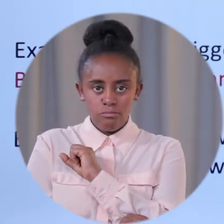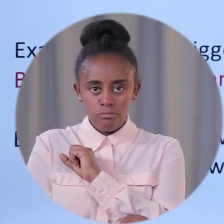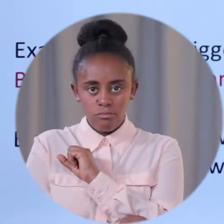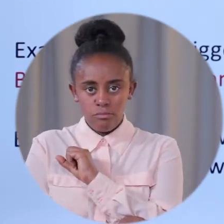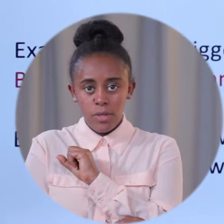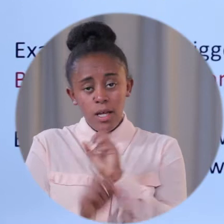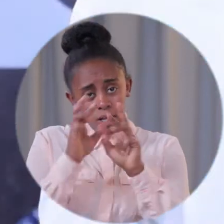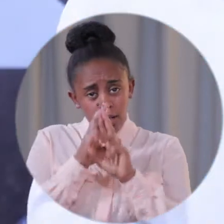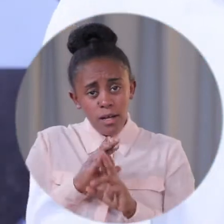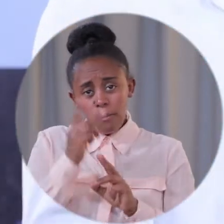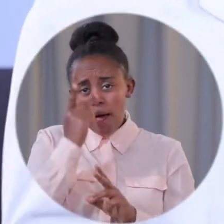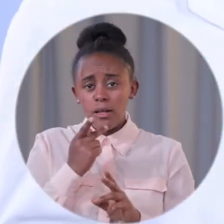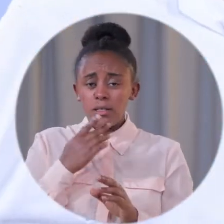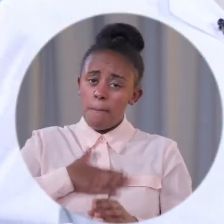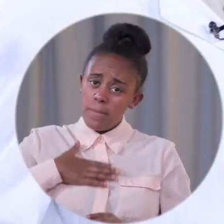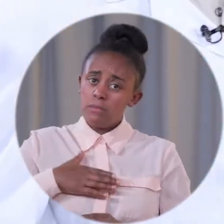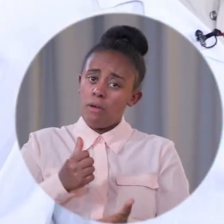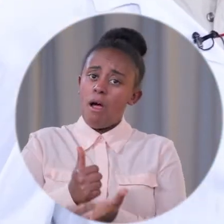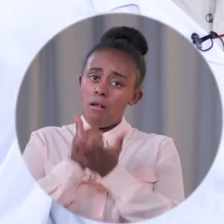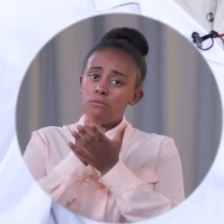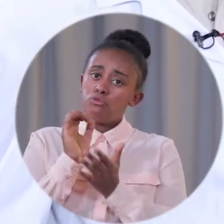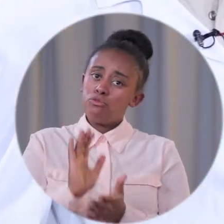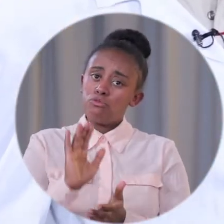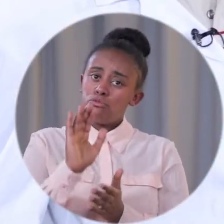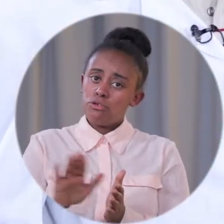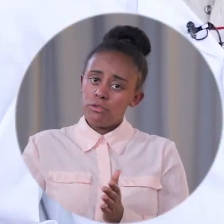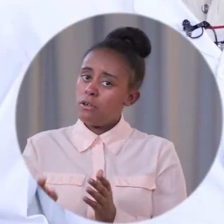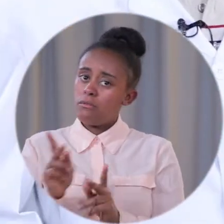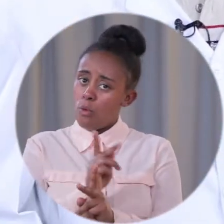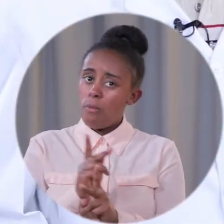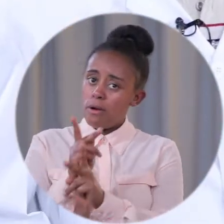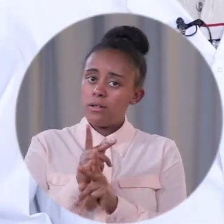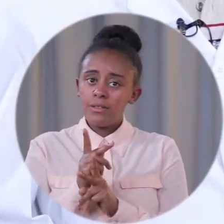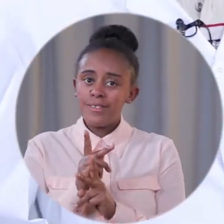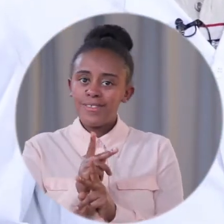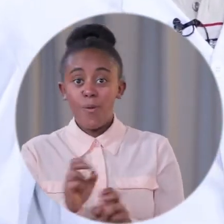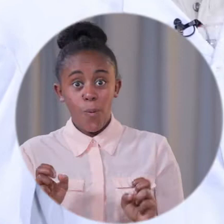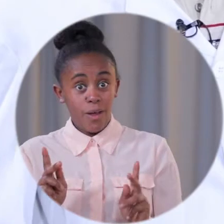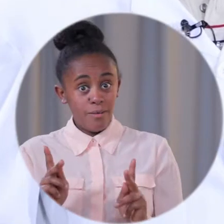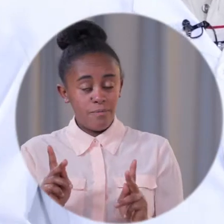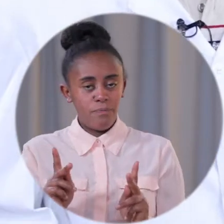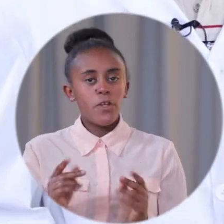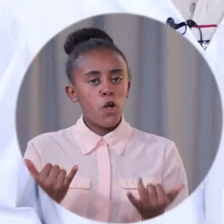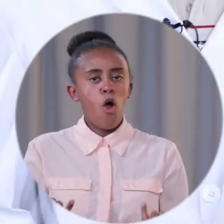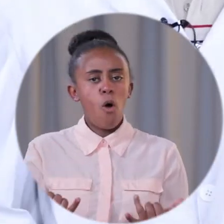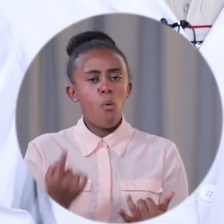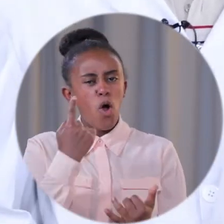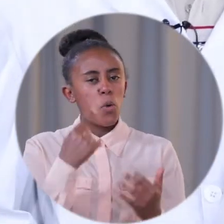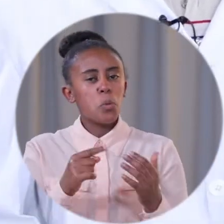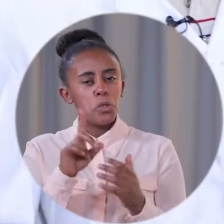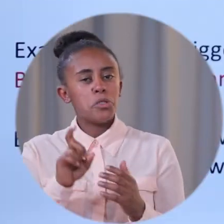Dear parents, please help your students properly. Now, let me ask you one